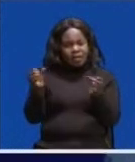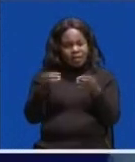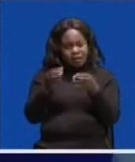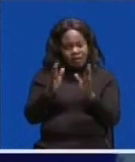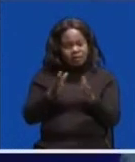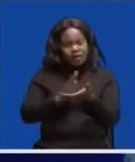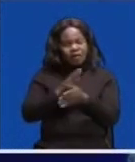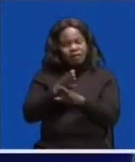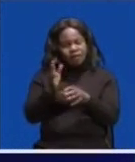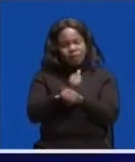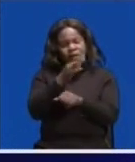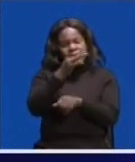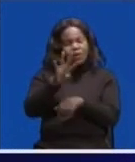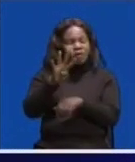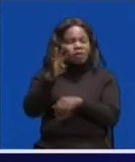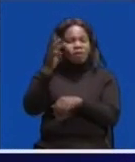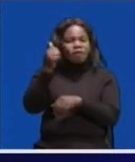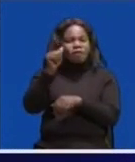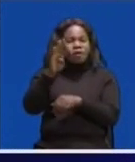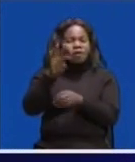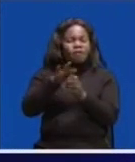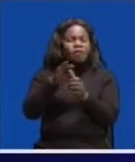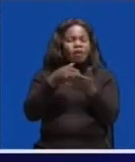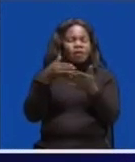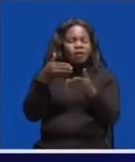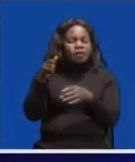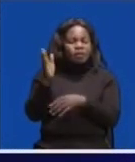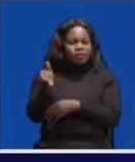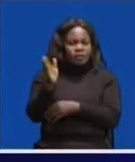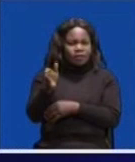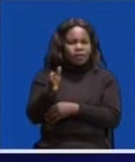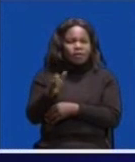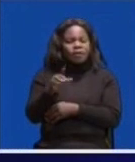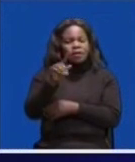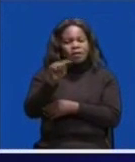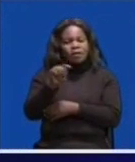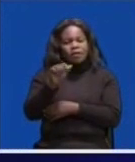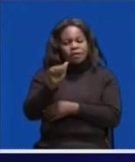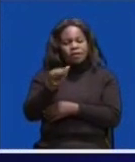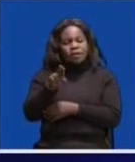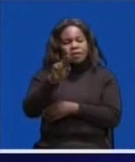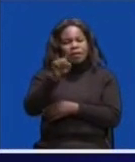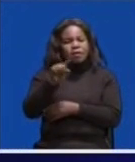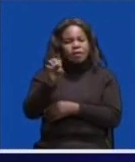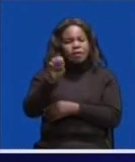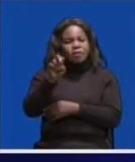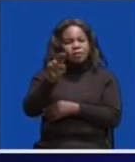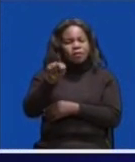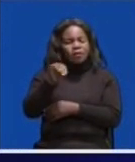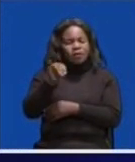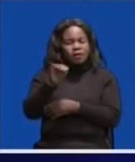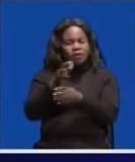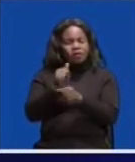polling 914 votes against UPND's Libinga Talzeni, who got 745